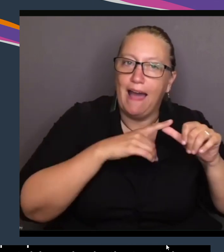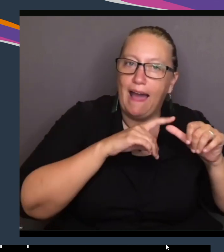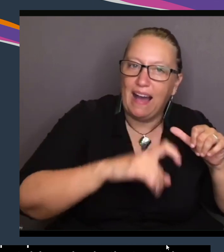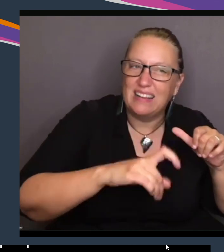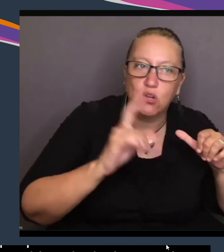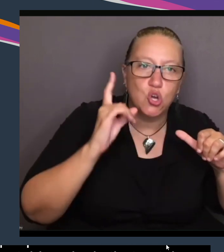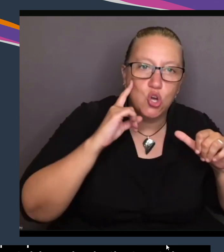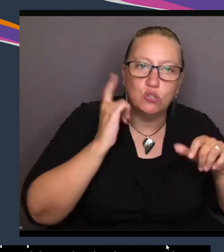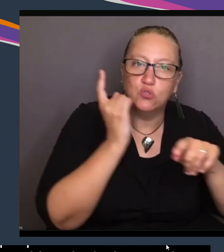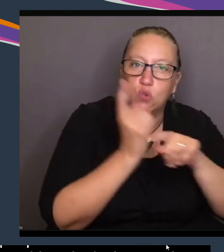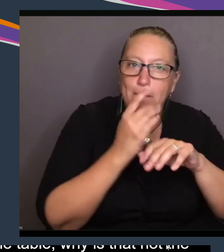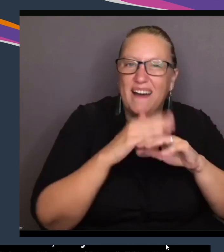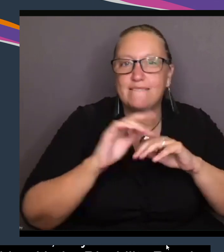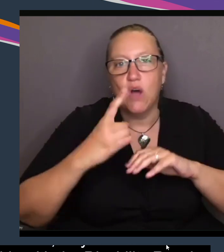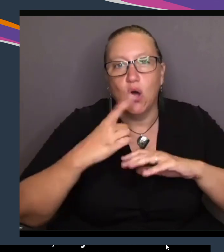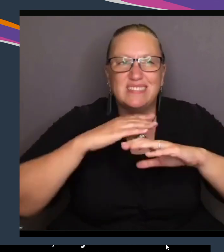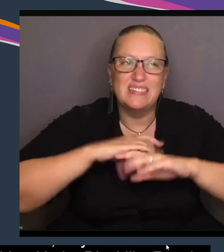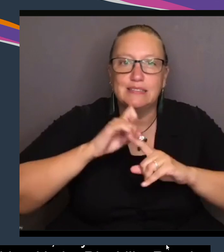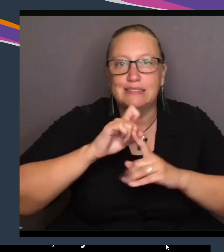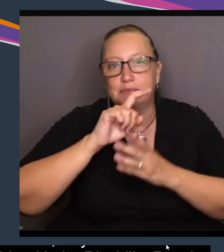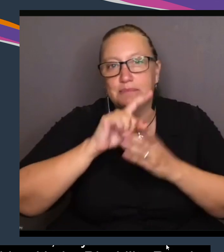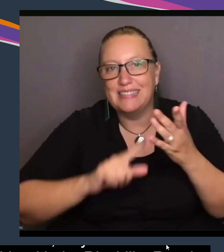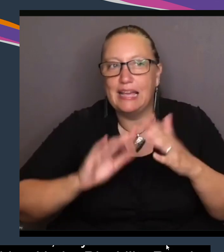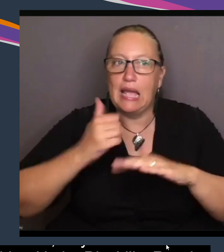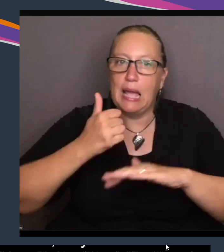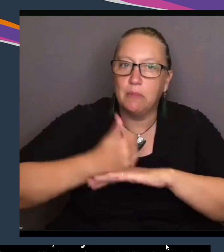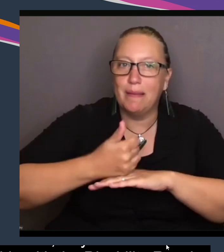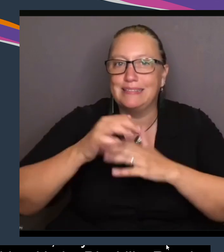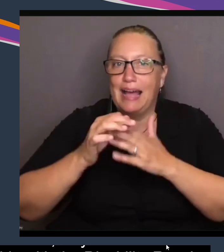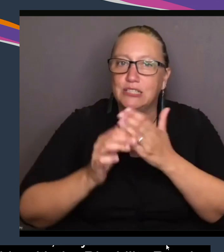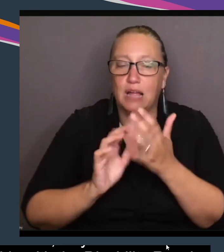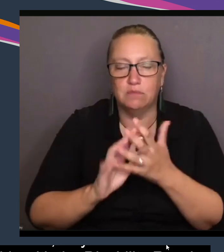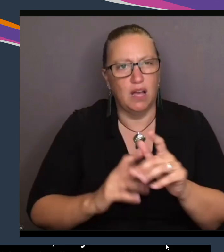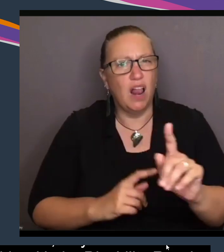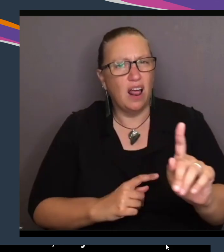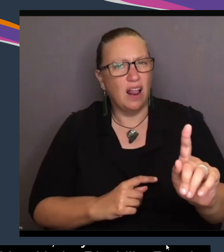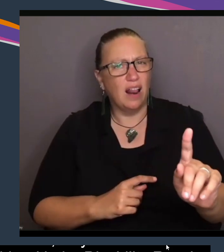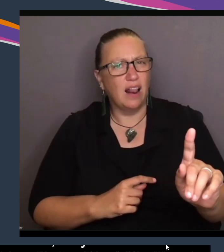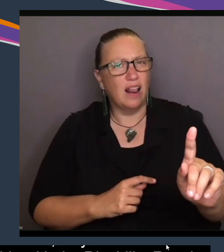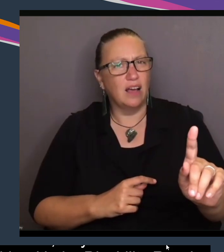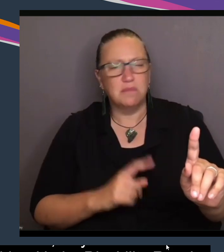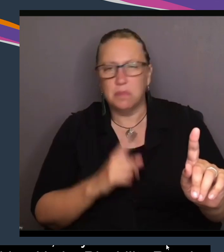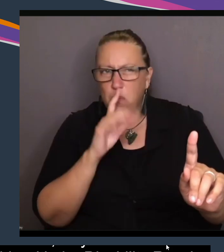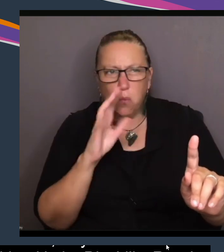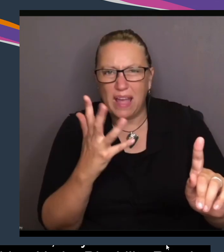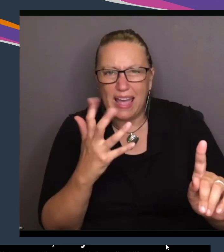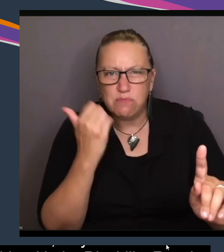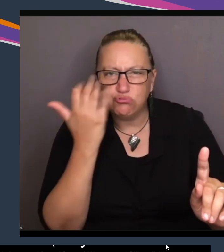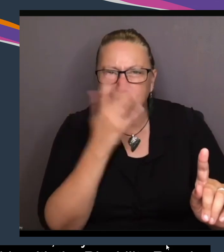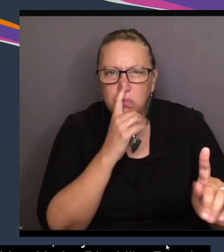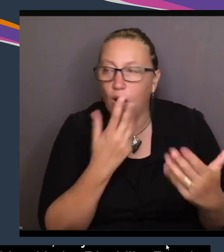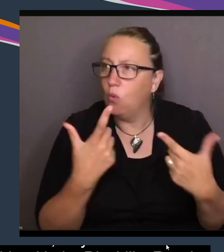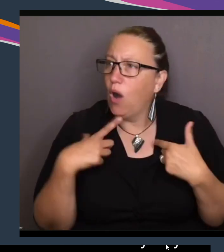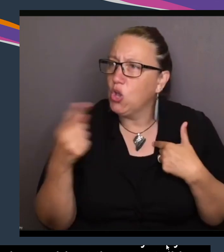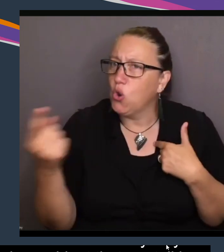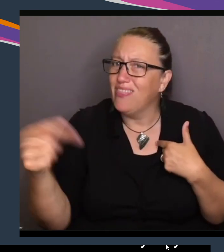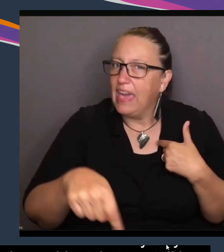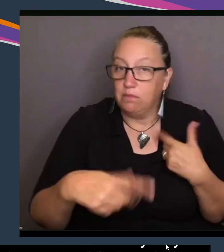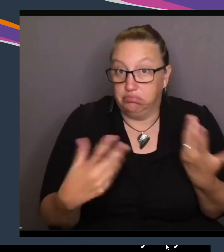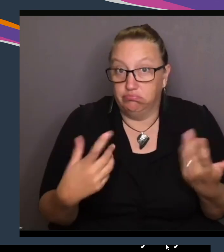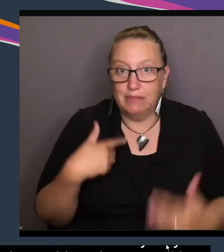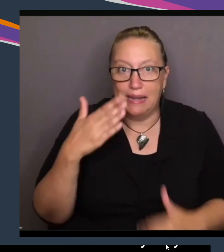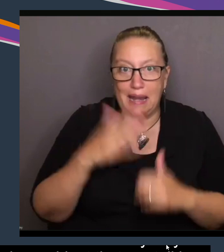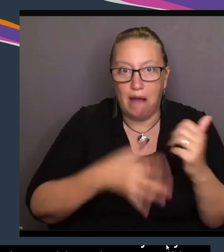talking about First Nations disability implementation, and I'm going, and people come up to me and they said, oh, why weren't you there? And I said, oh, I didn't know about